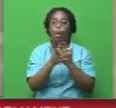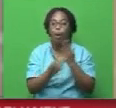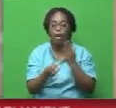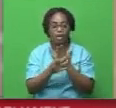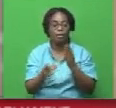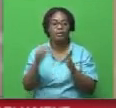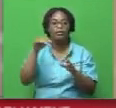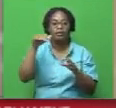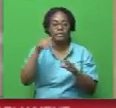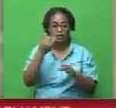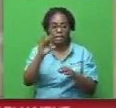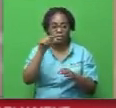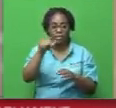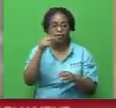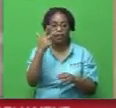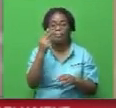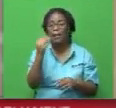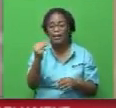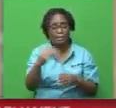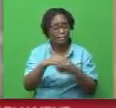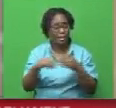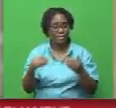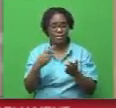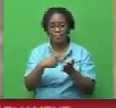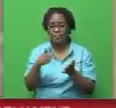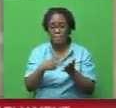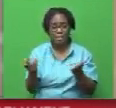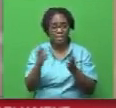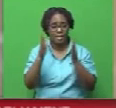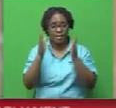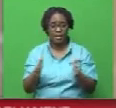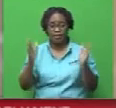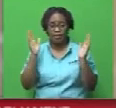$19.3 million in legal fees. And